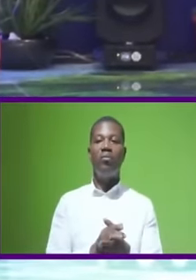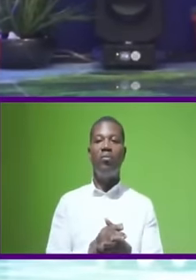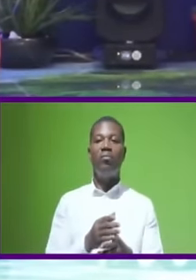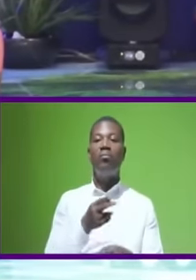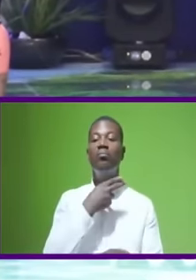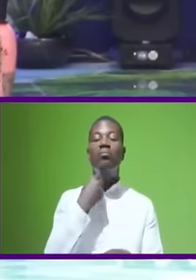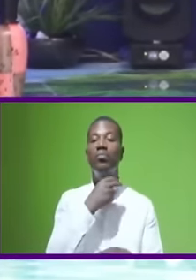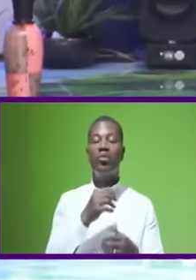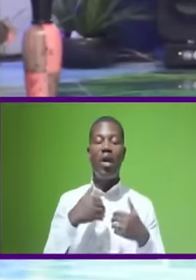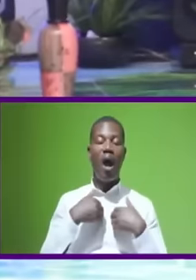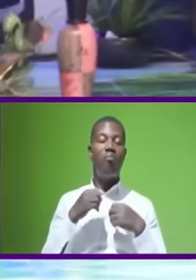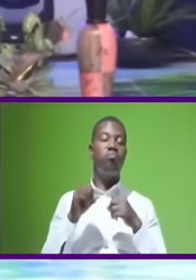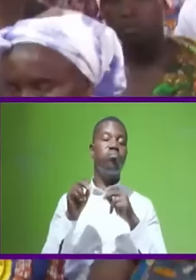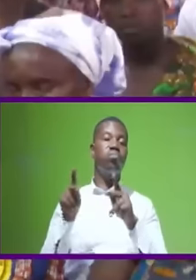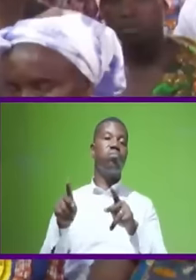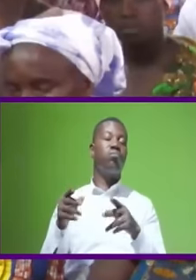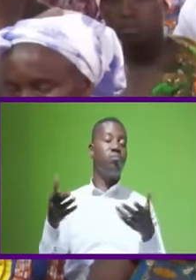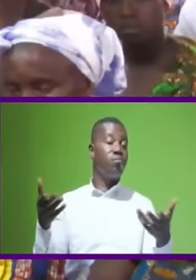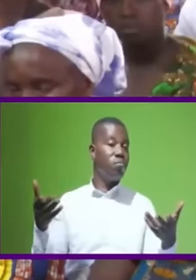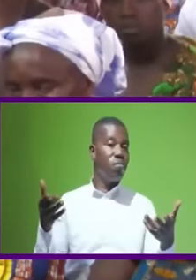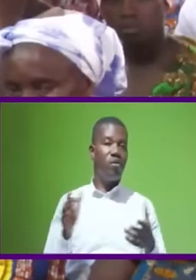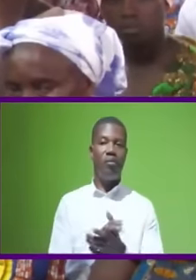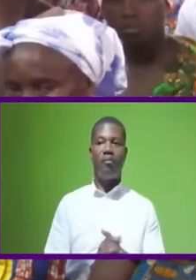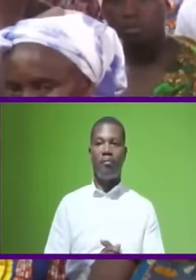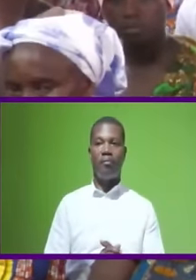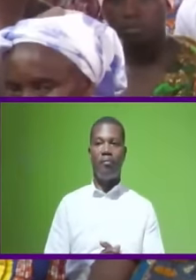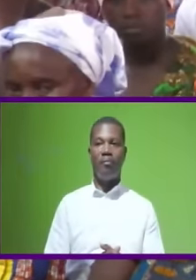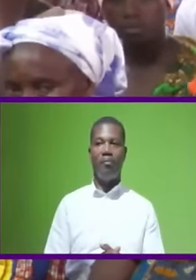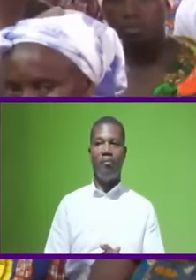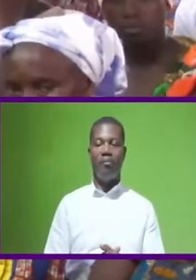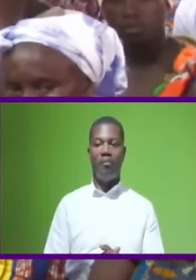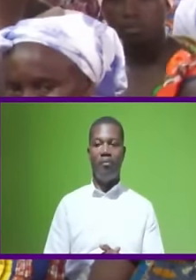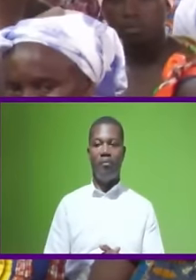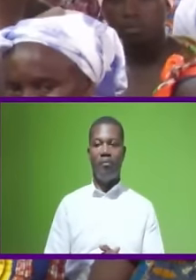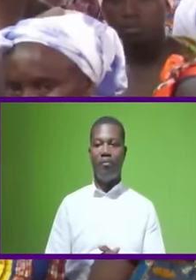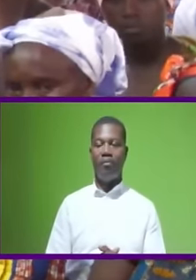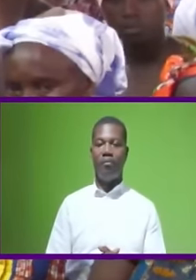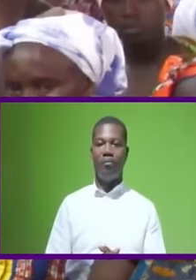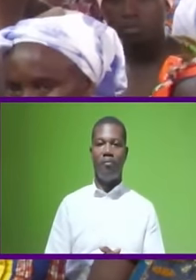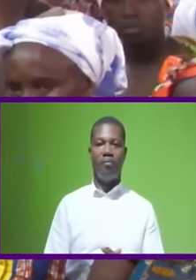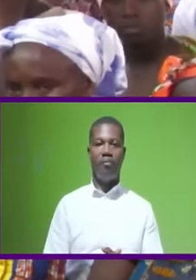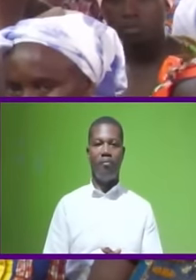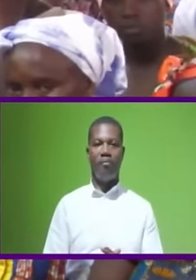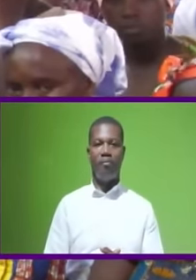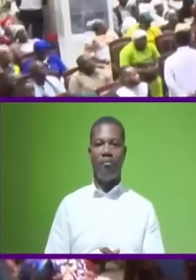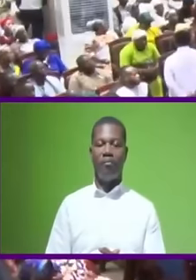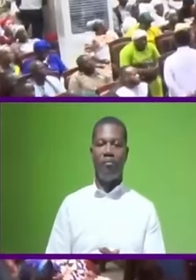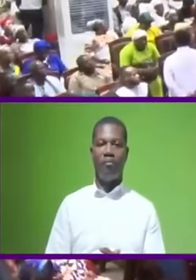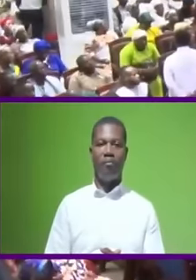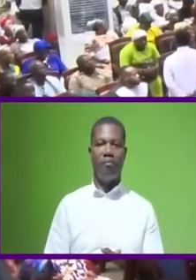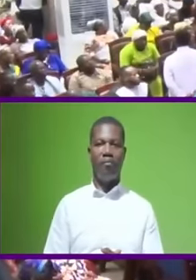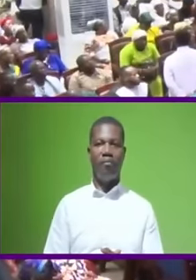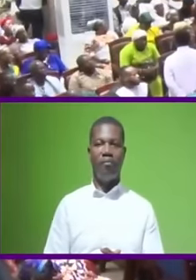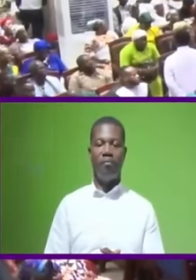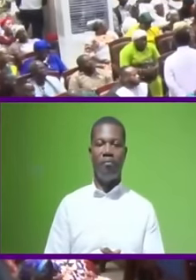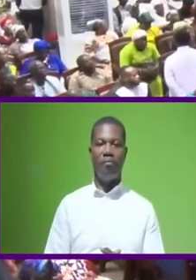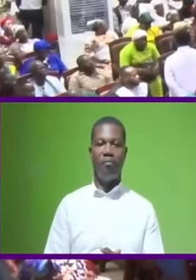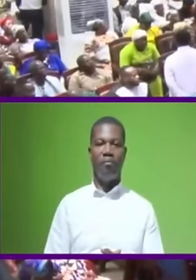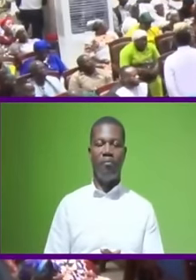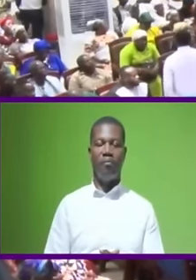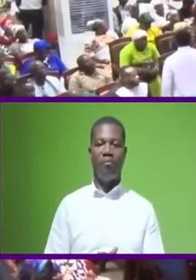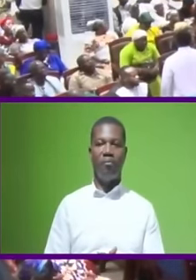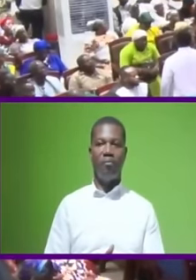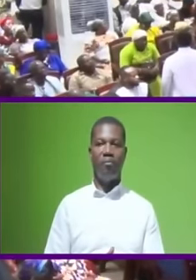there was chance. Before the days of the disciples, during the days of the church, It was the pastors that